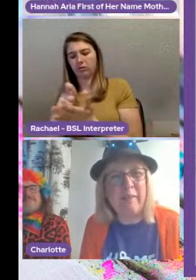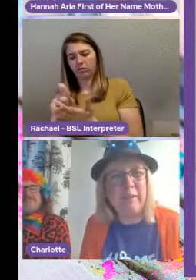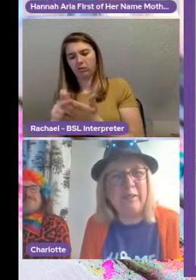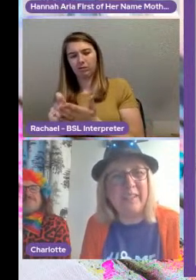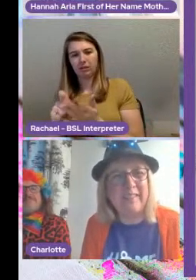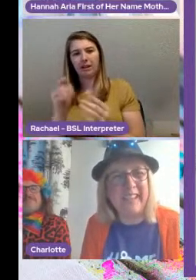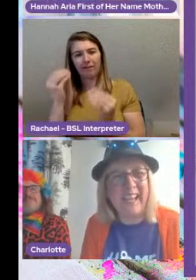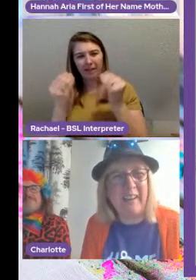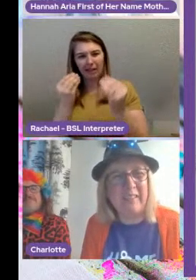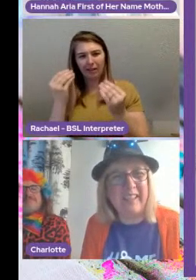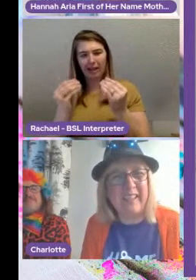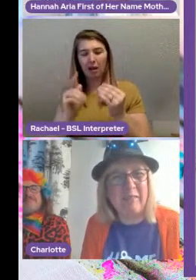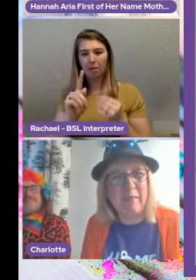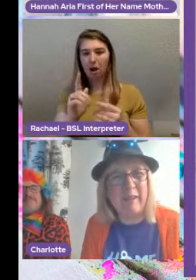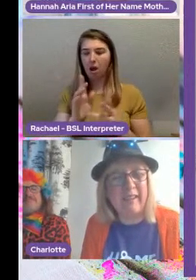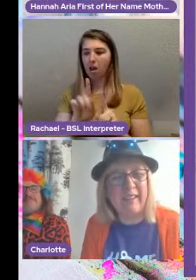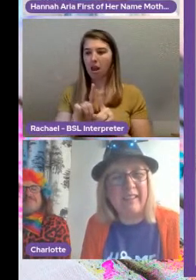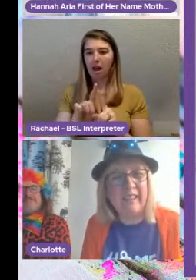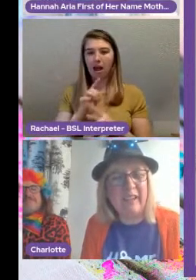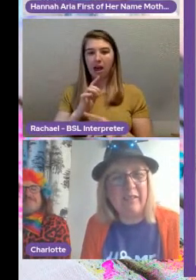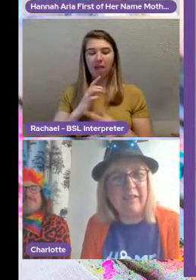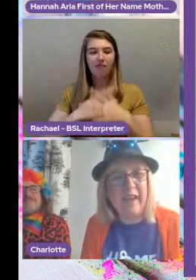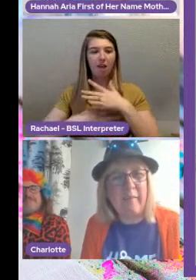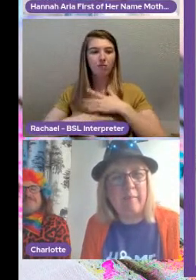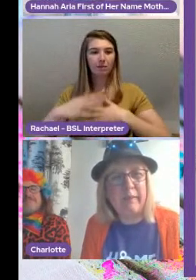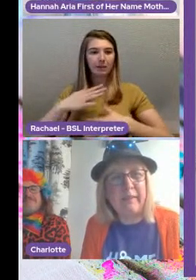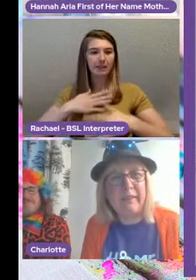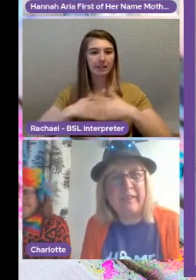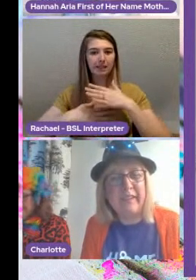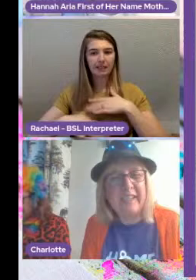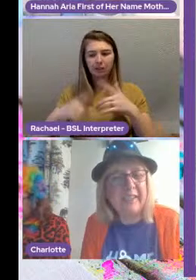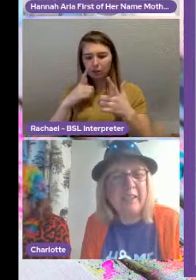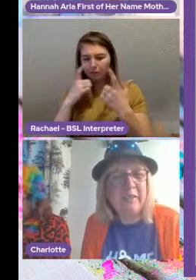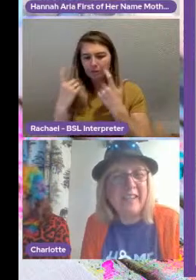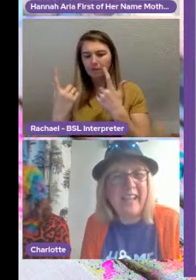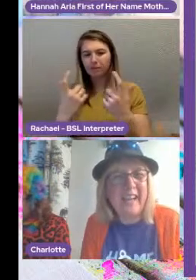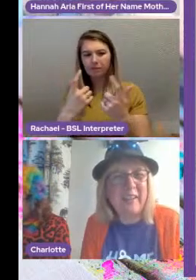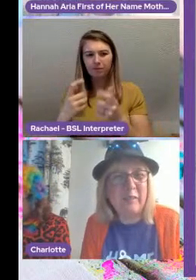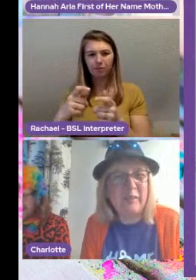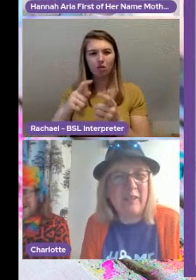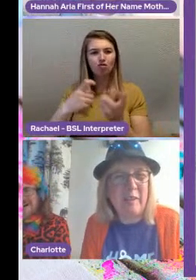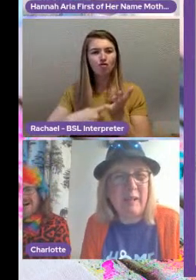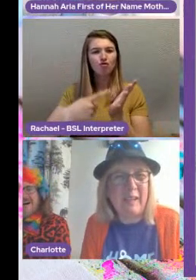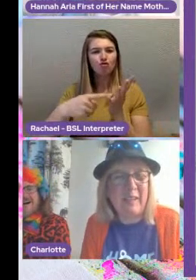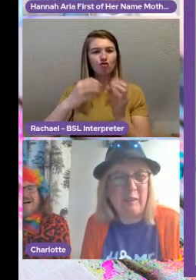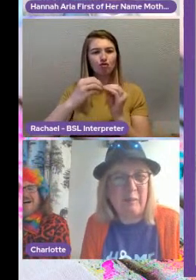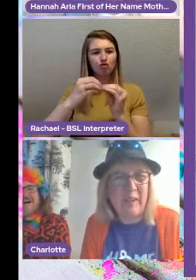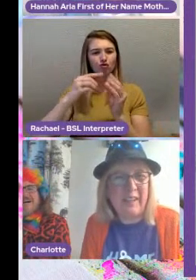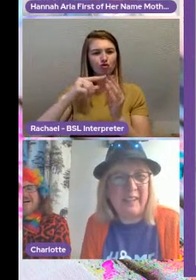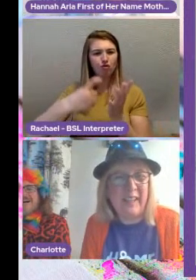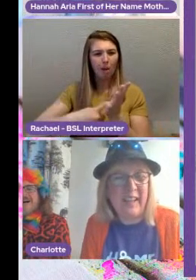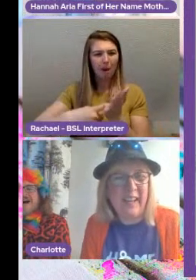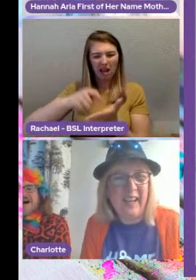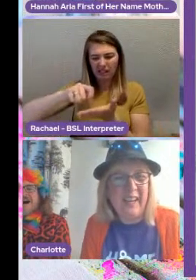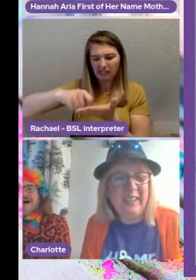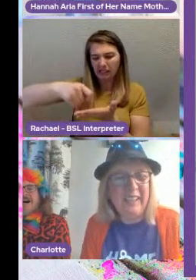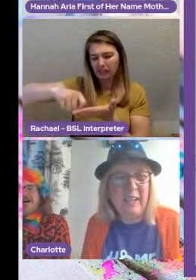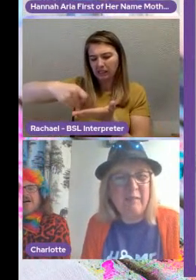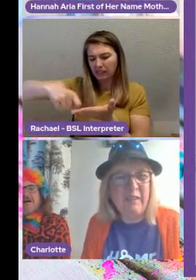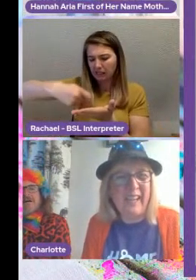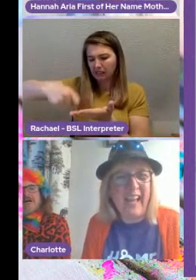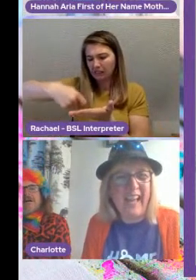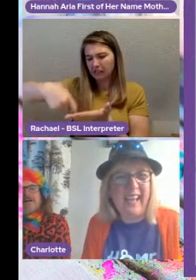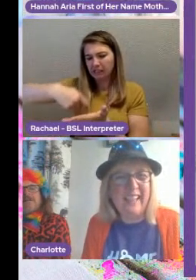was very therapeutic digging out the rubber of the stamp. And you can use it again. That's what's great about lino print.